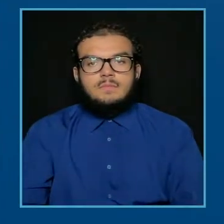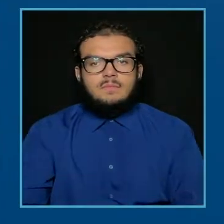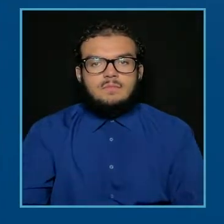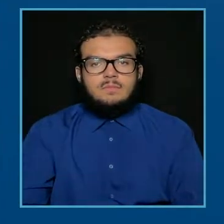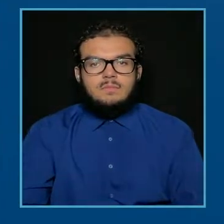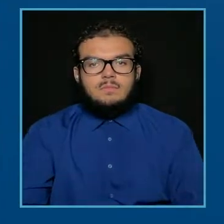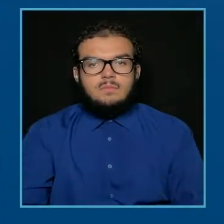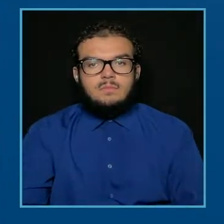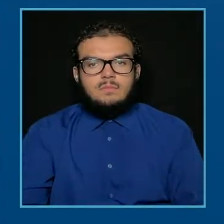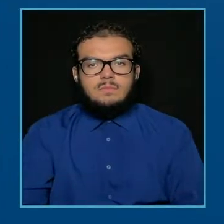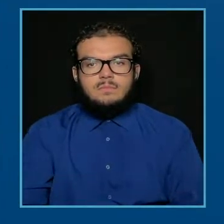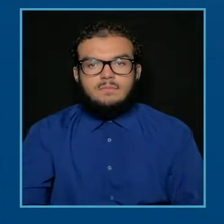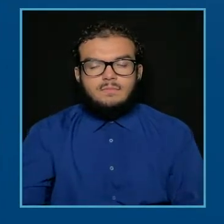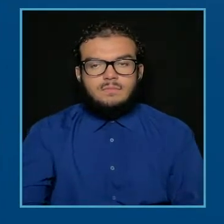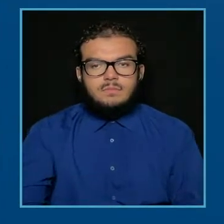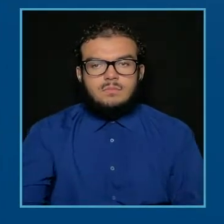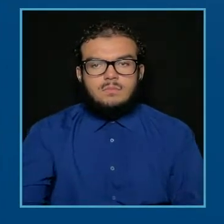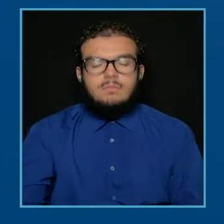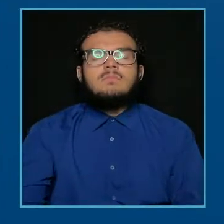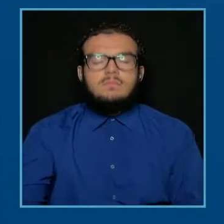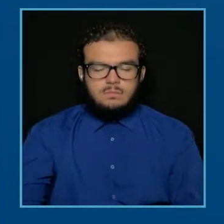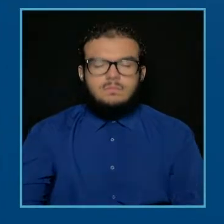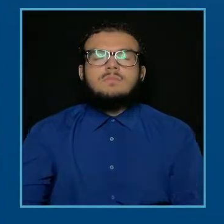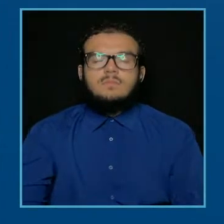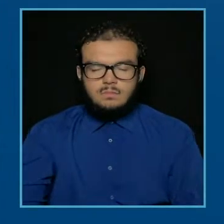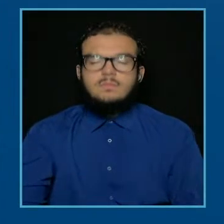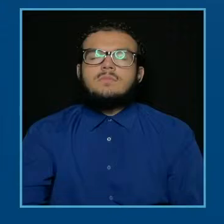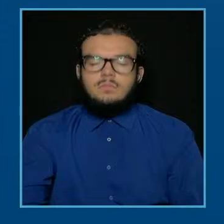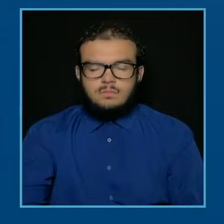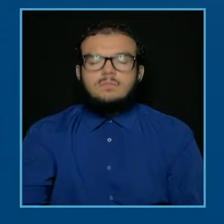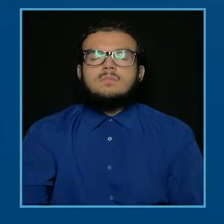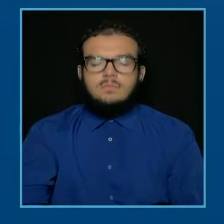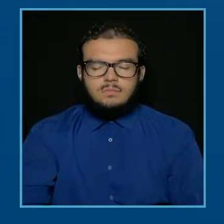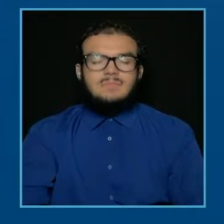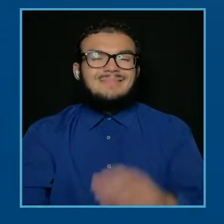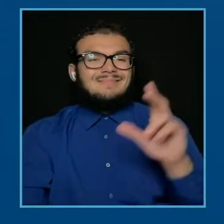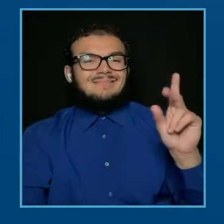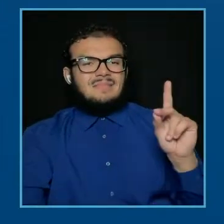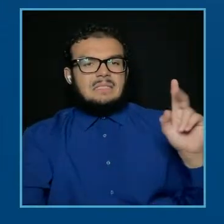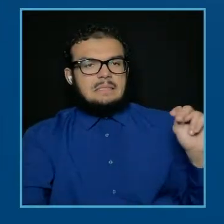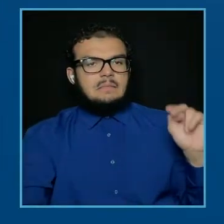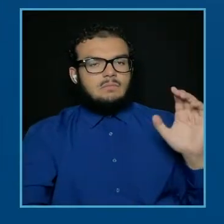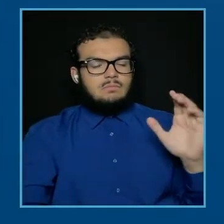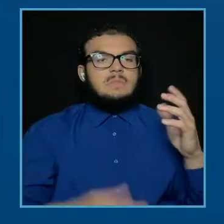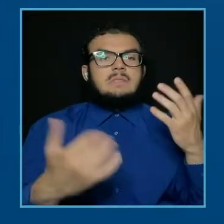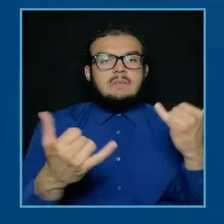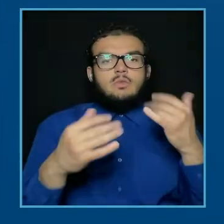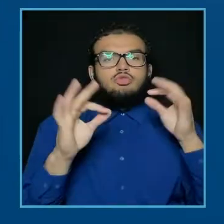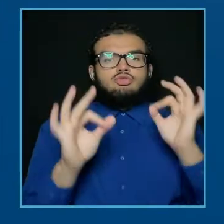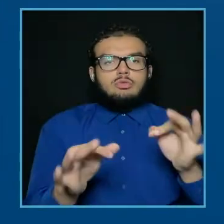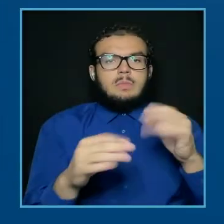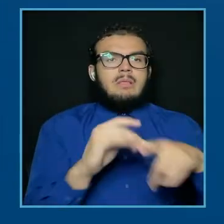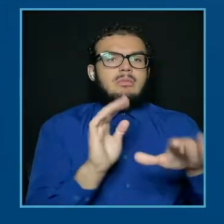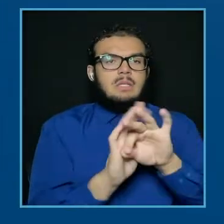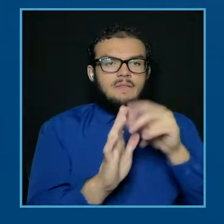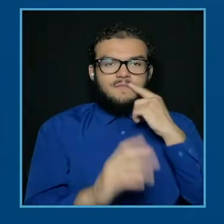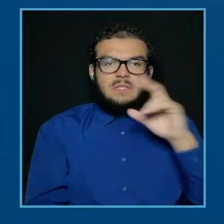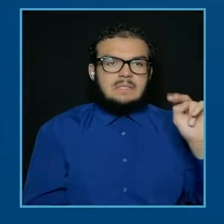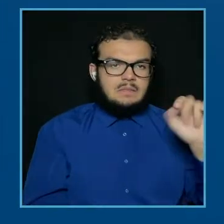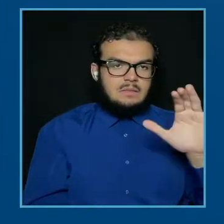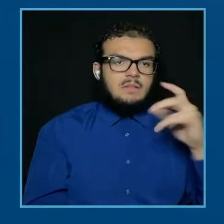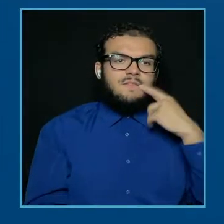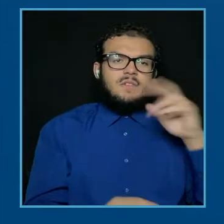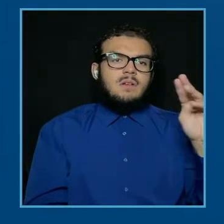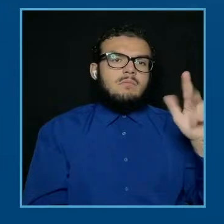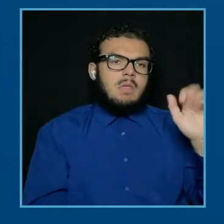Yep. We right now have it as that the Credentials Committee of the Democratic National Committee hereby determines that the elections for the vice chair positions held by Malcolm Kenyatta